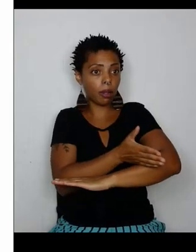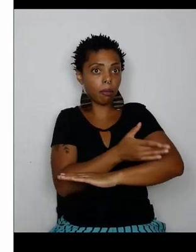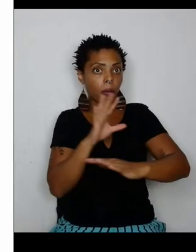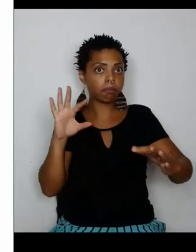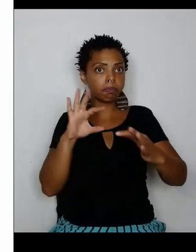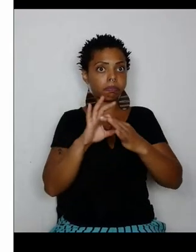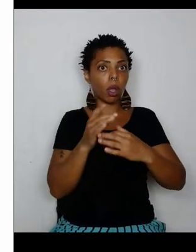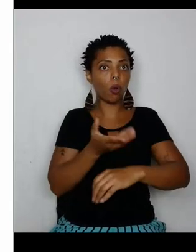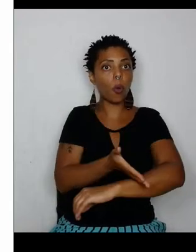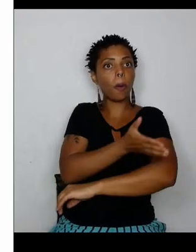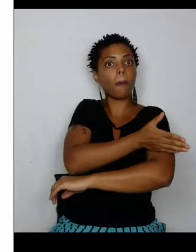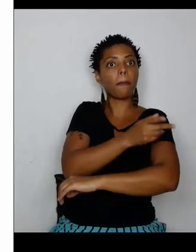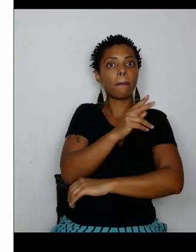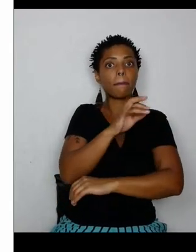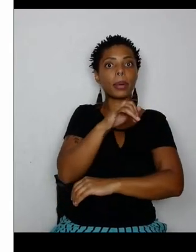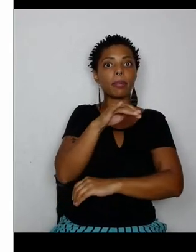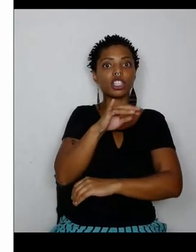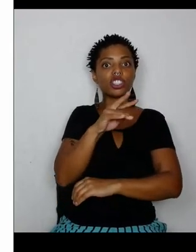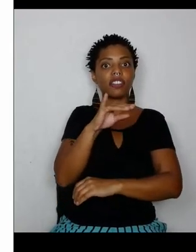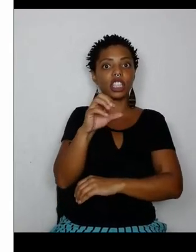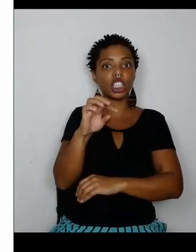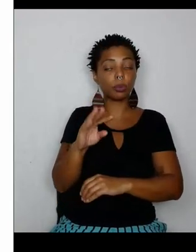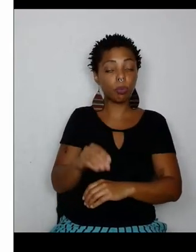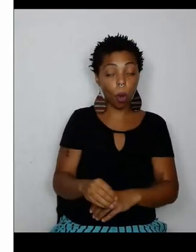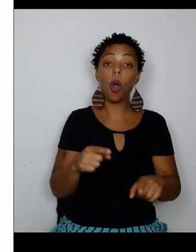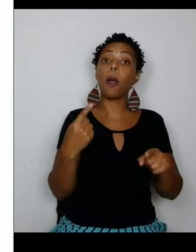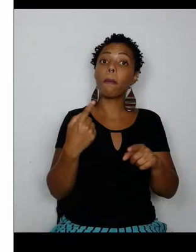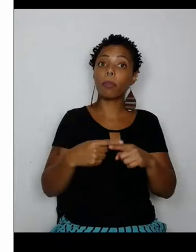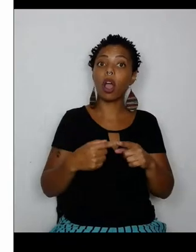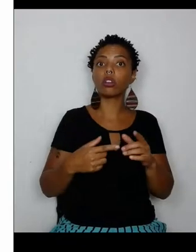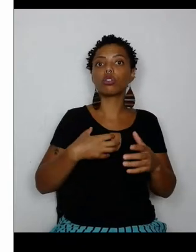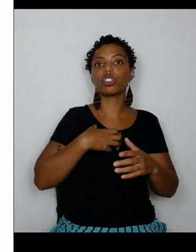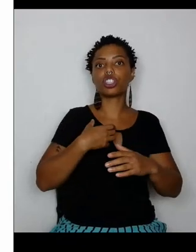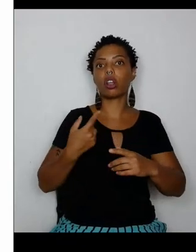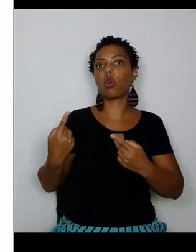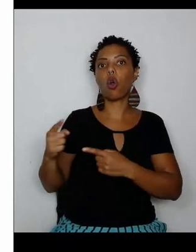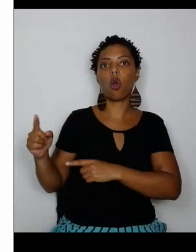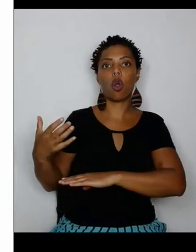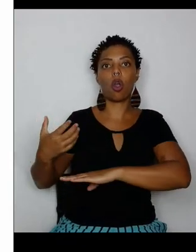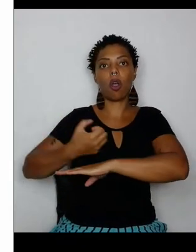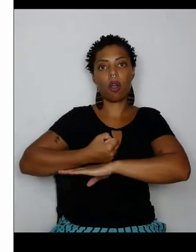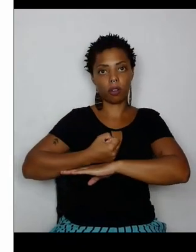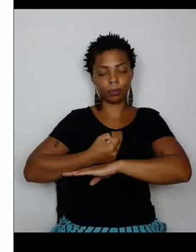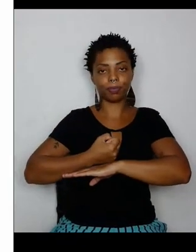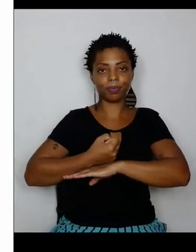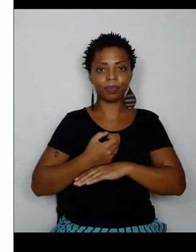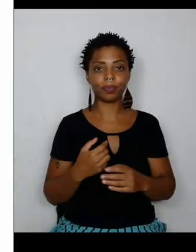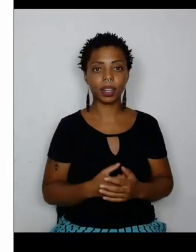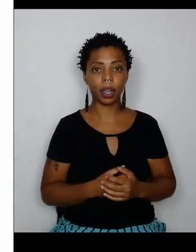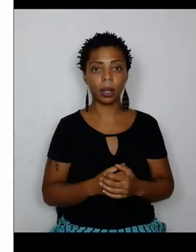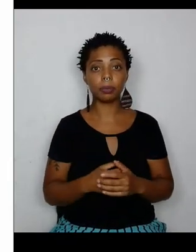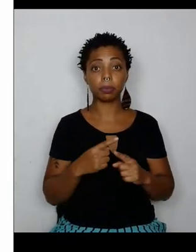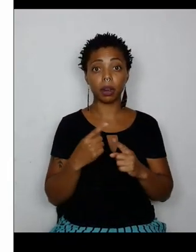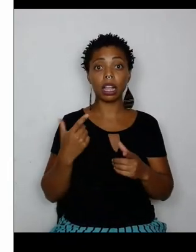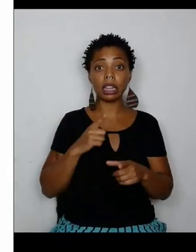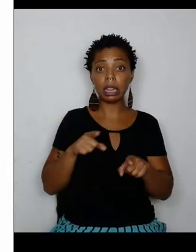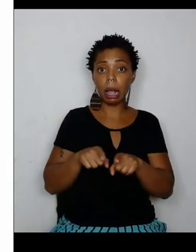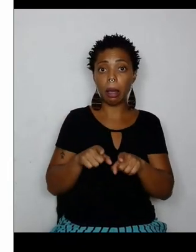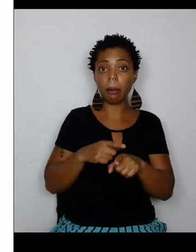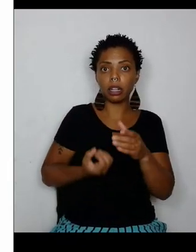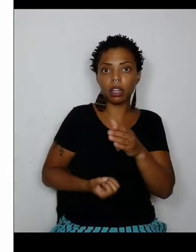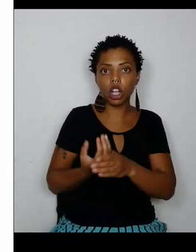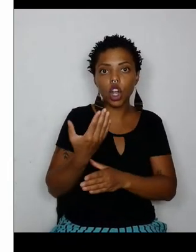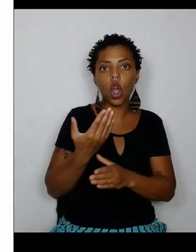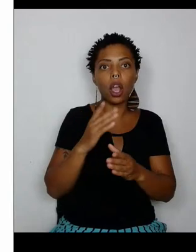french artists were increasingly influenced by what they saw as a medieval style of stylization and devotional iconography